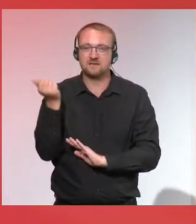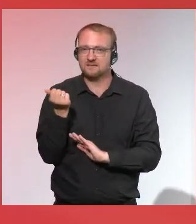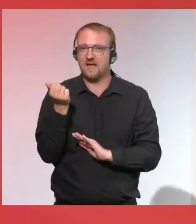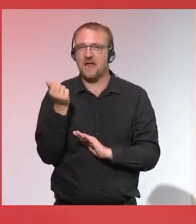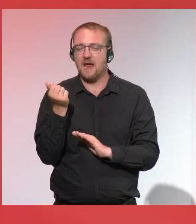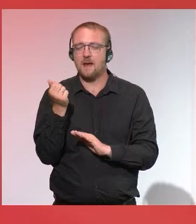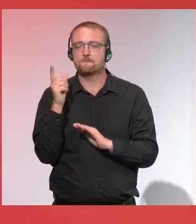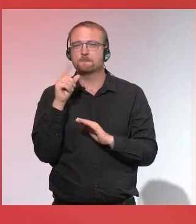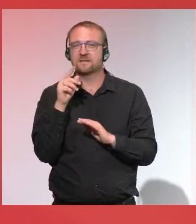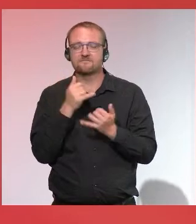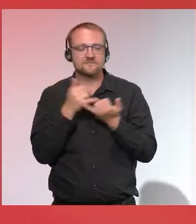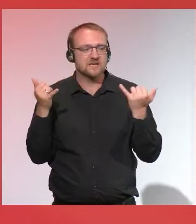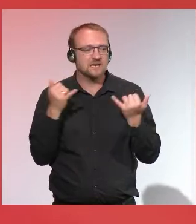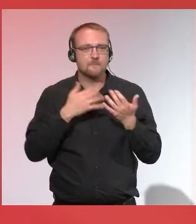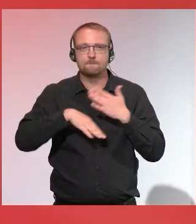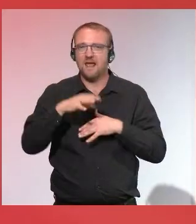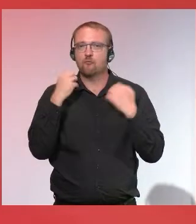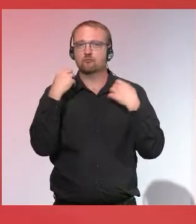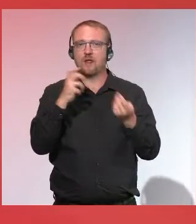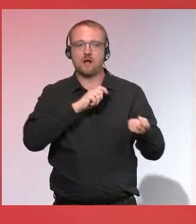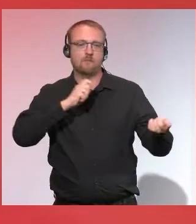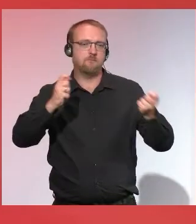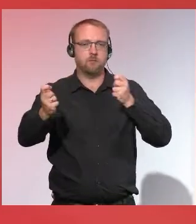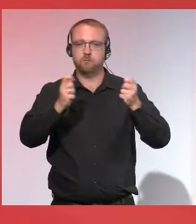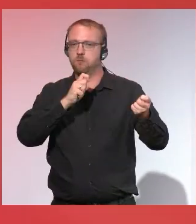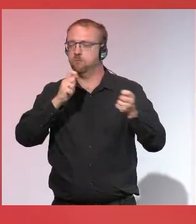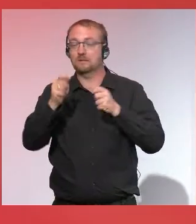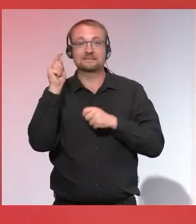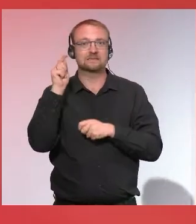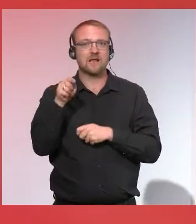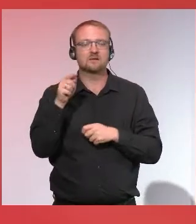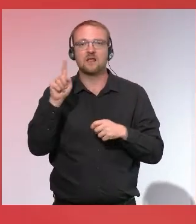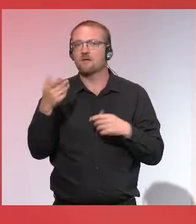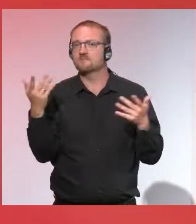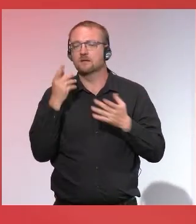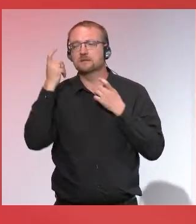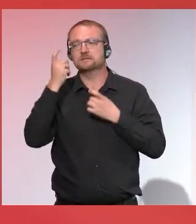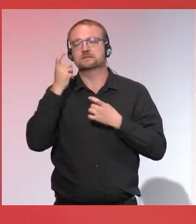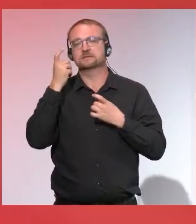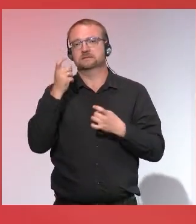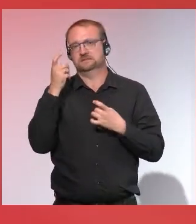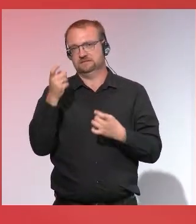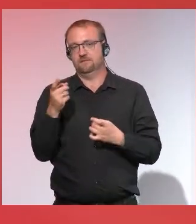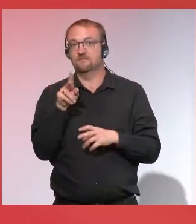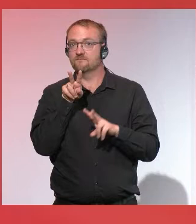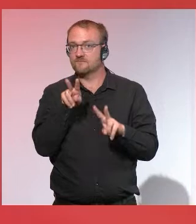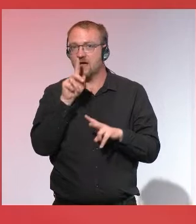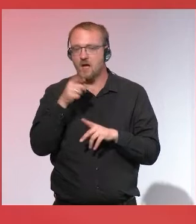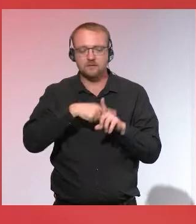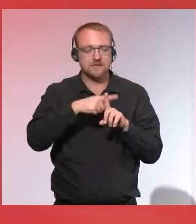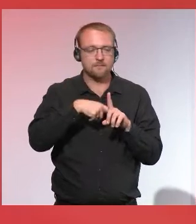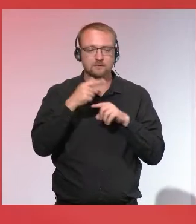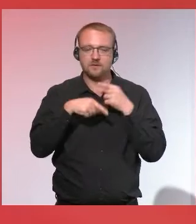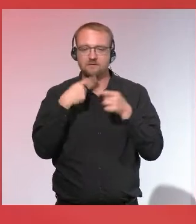and that's what we need to worry about. And if I look at the temperature change, I found this temperature change in Austria, and here you